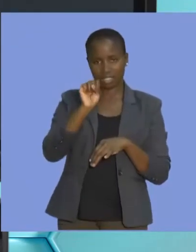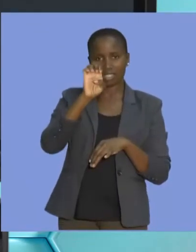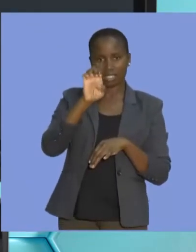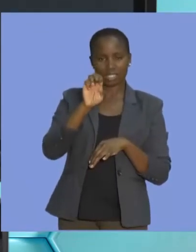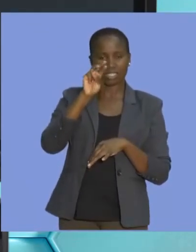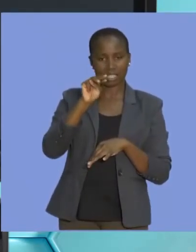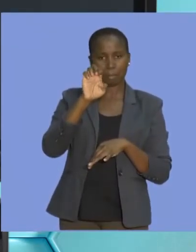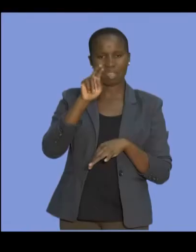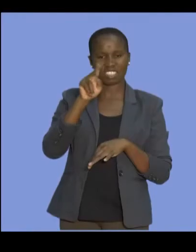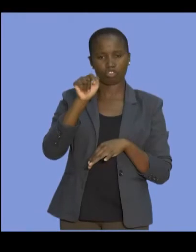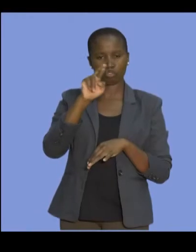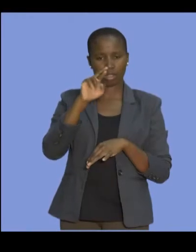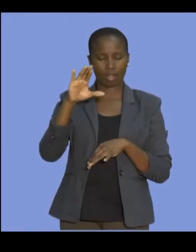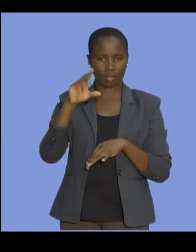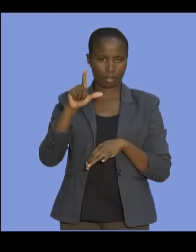guys.